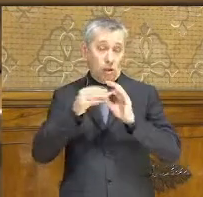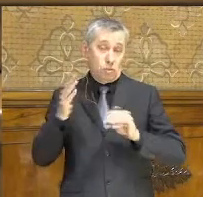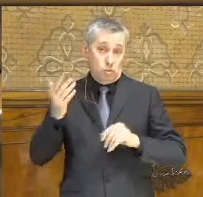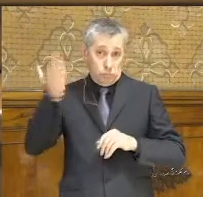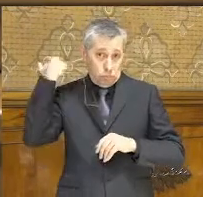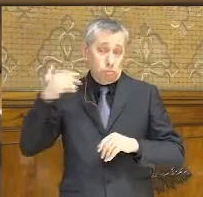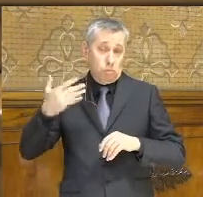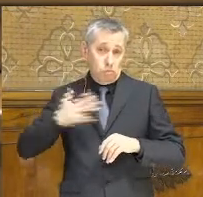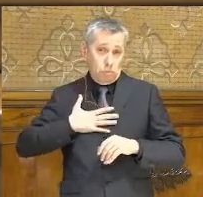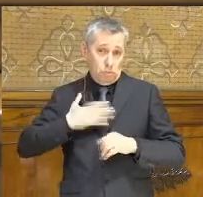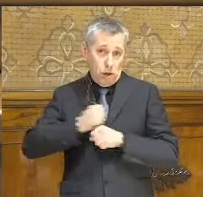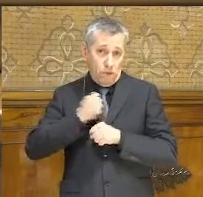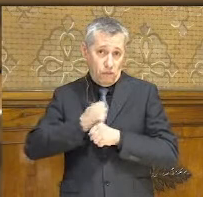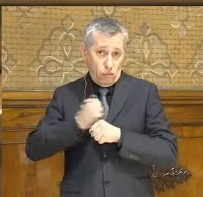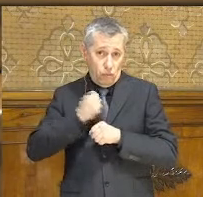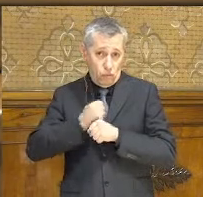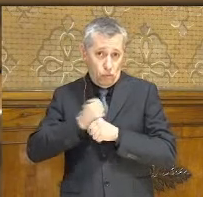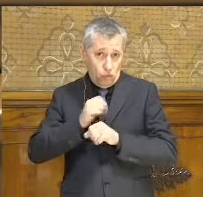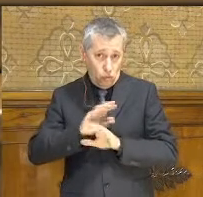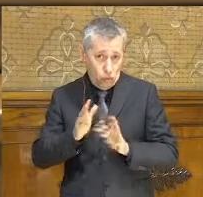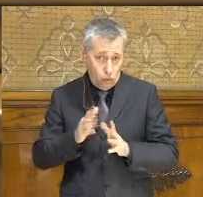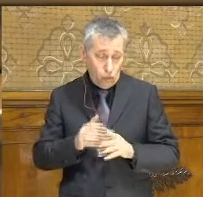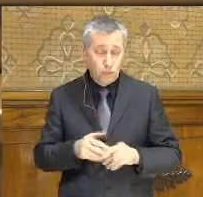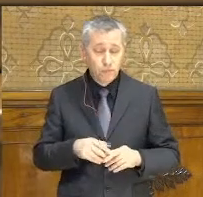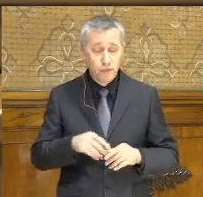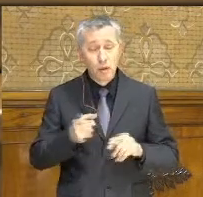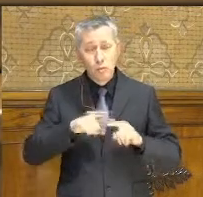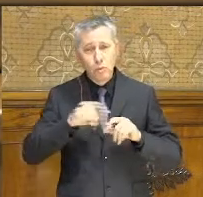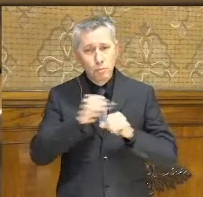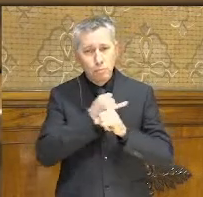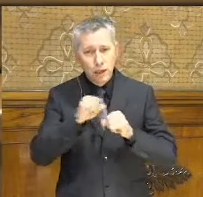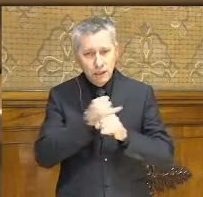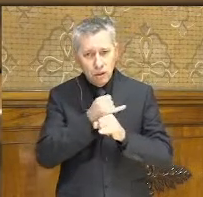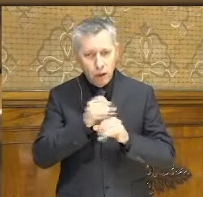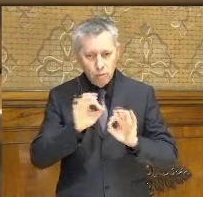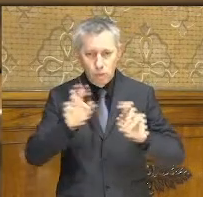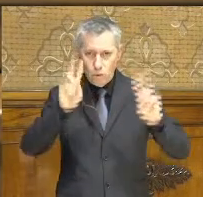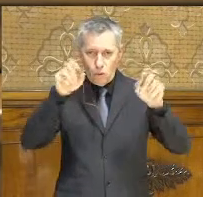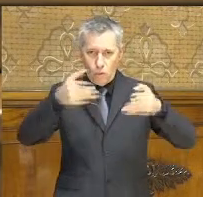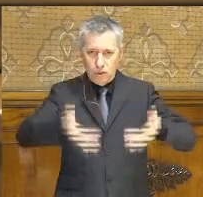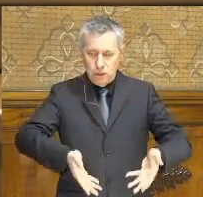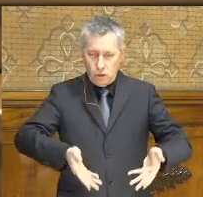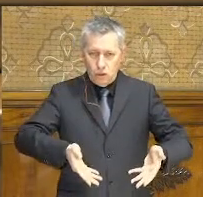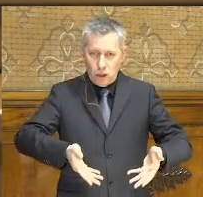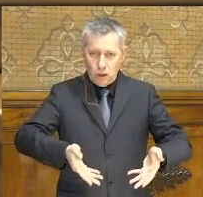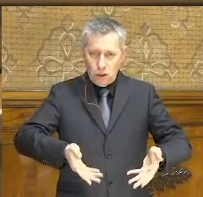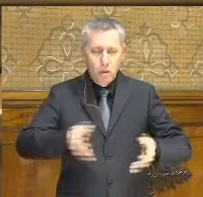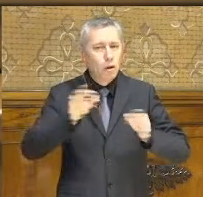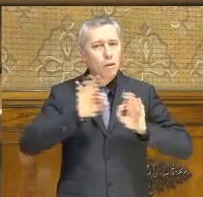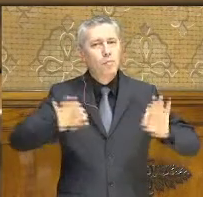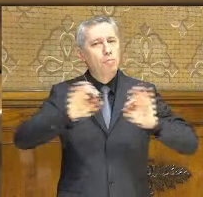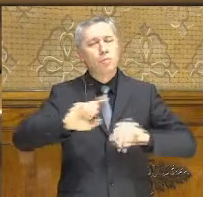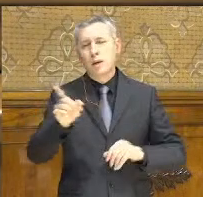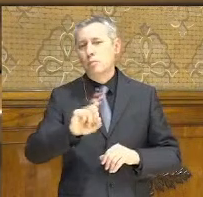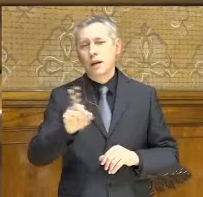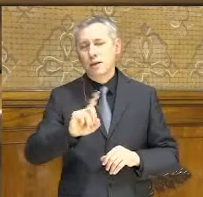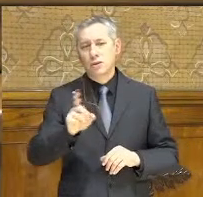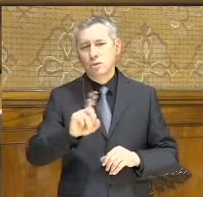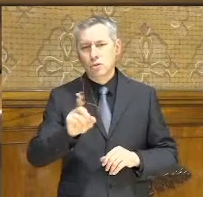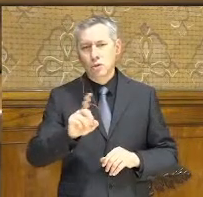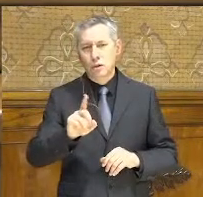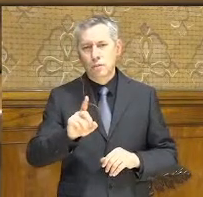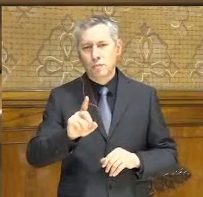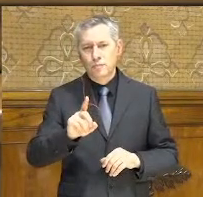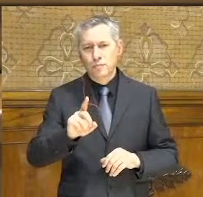But particularly with the question of the unprepared, what it's made me think